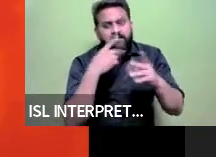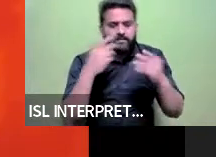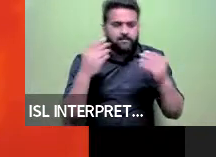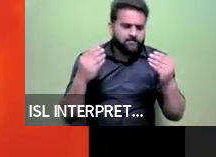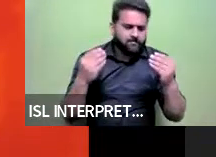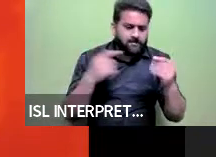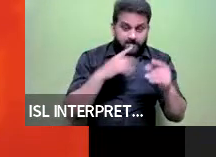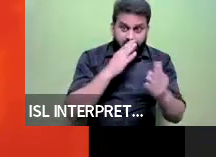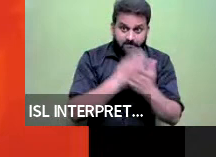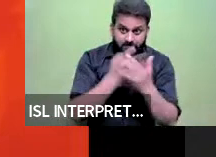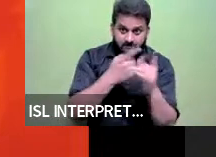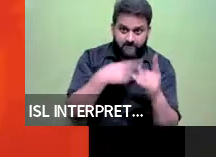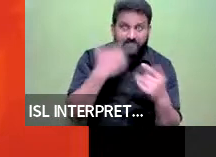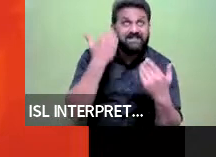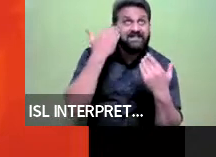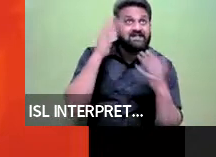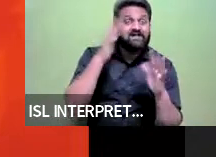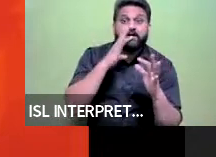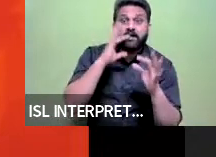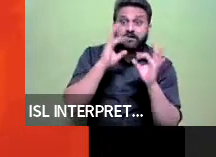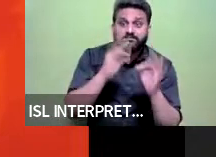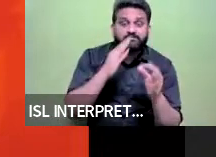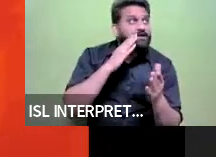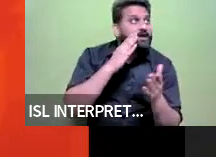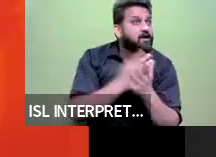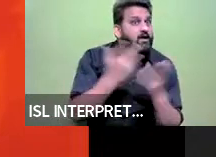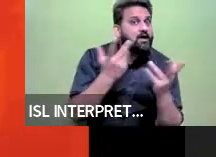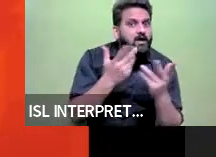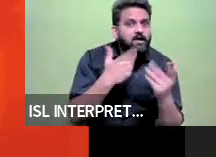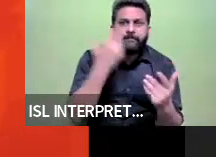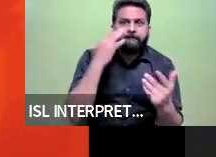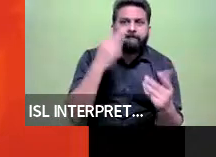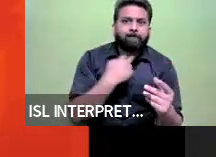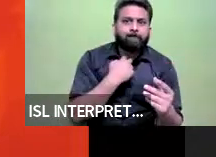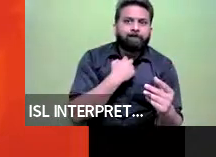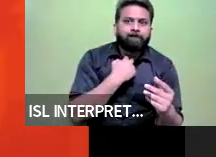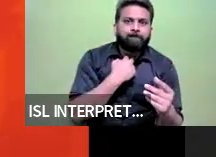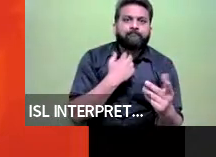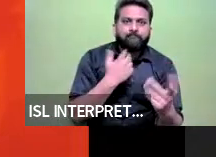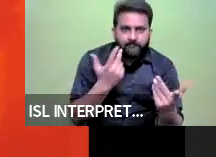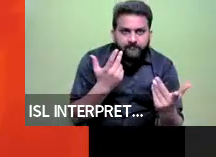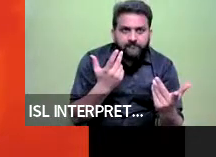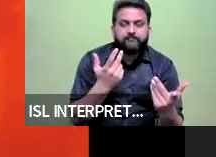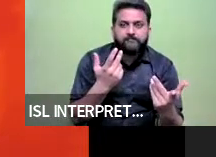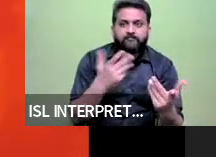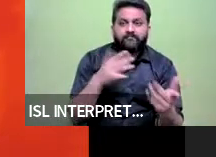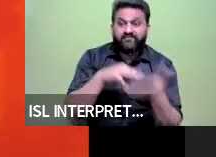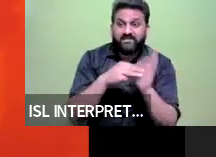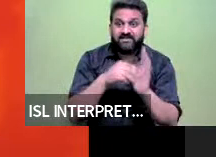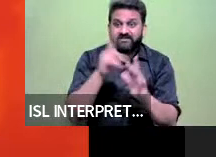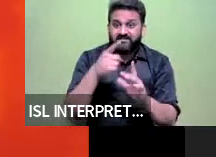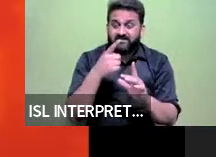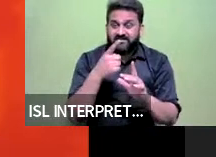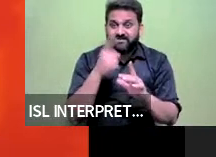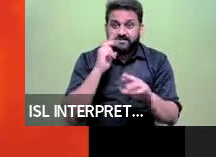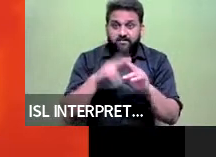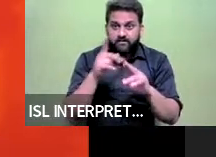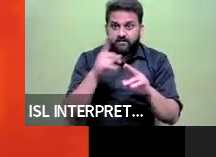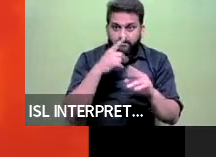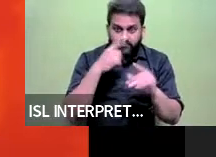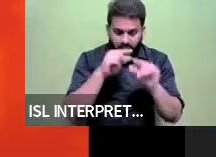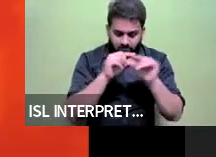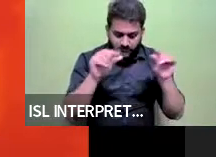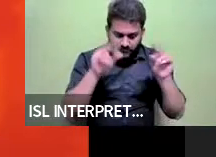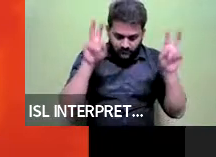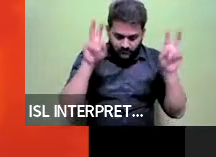on the case and you don't know the facts of that case, you will be in trouble. So you should first, if you are relying on the case, you